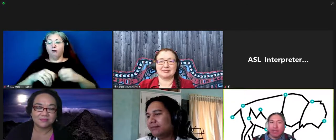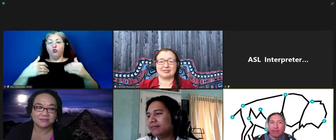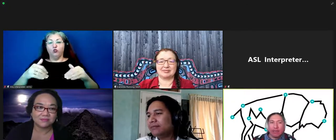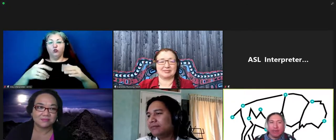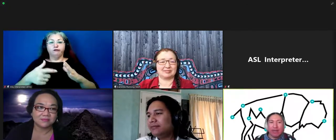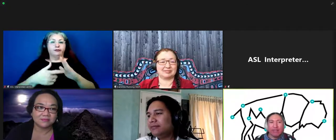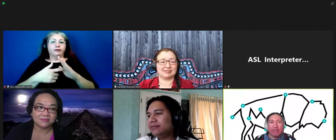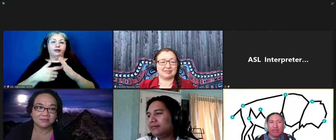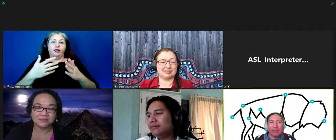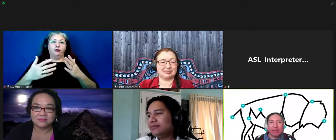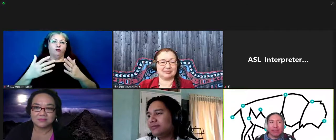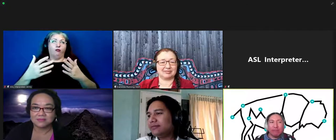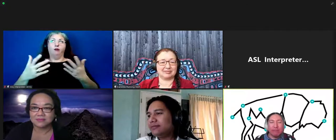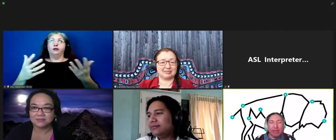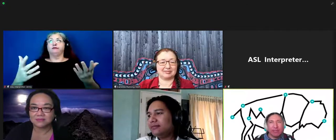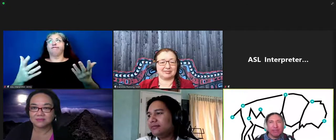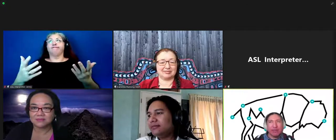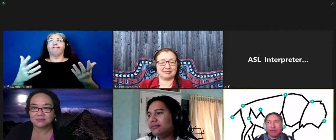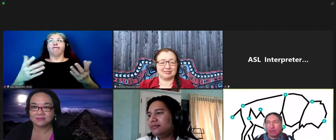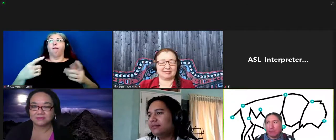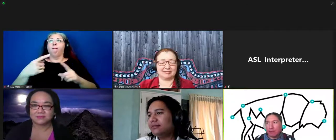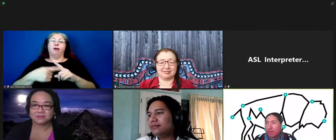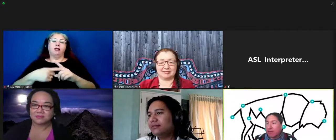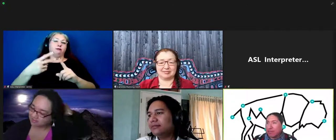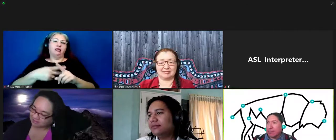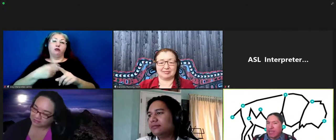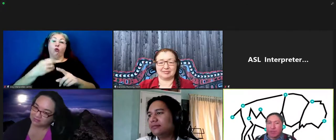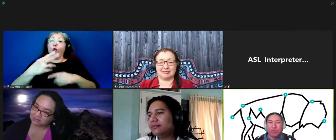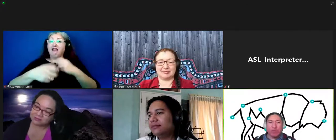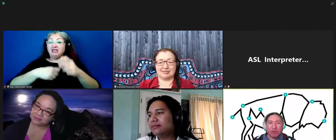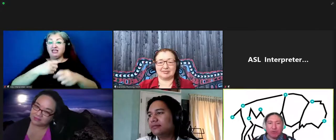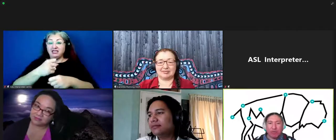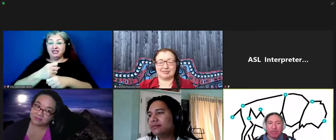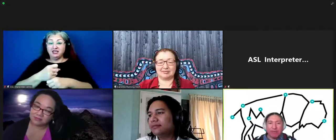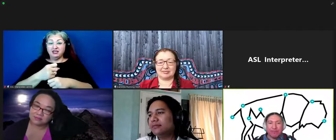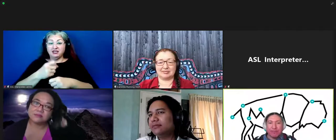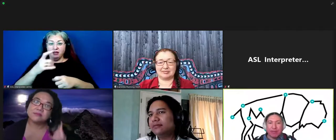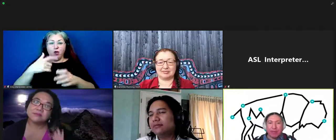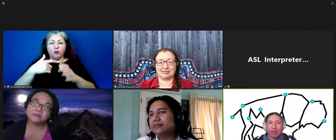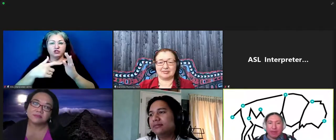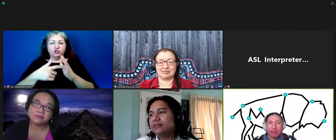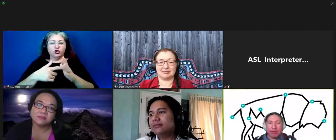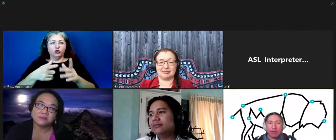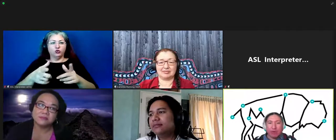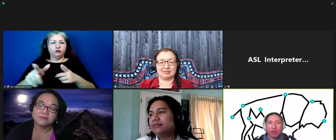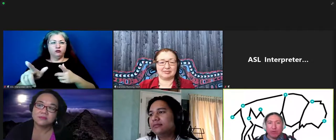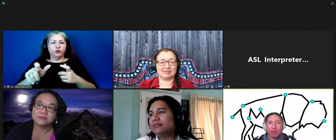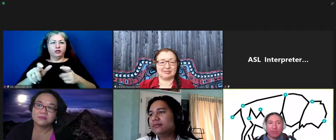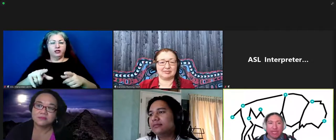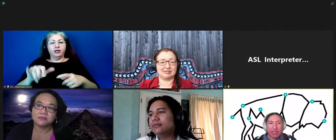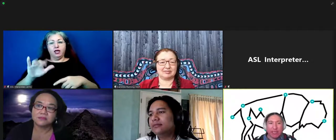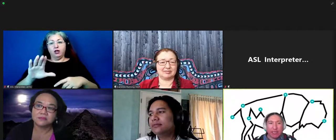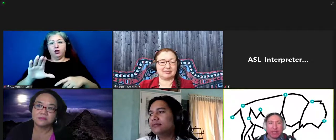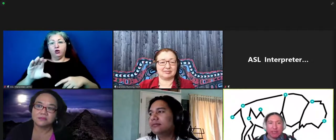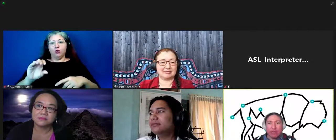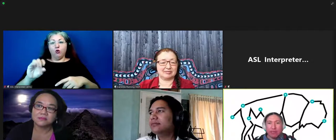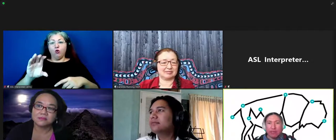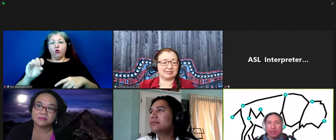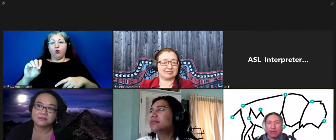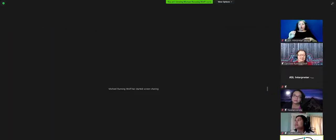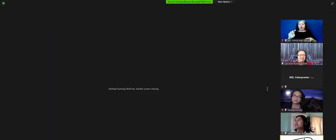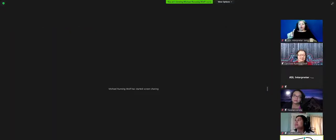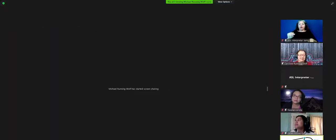take honestly months if not years because now show you real quickly um the coco data set